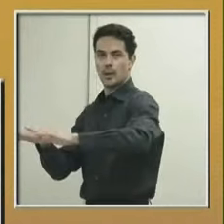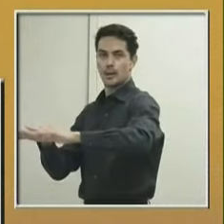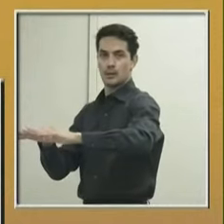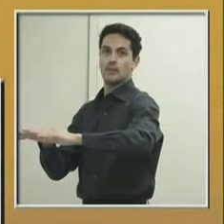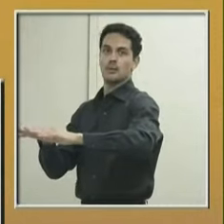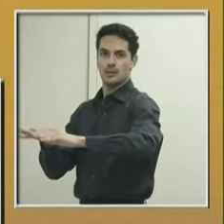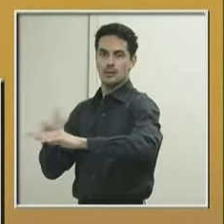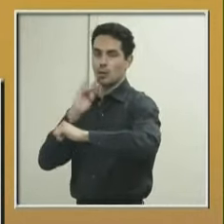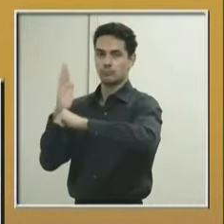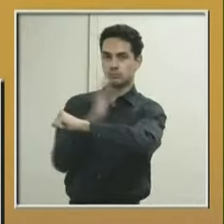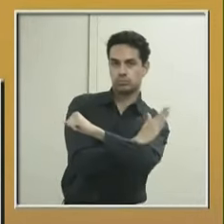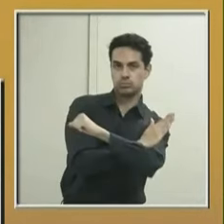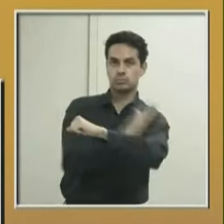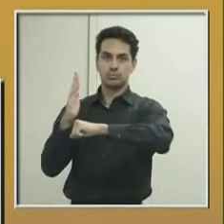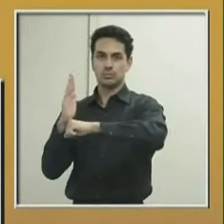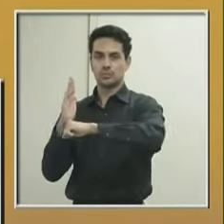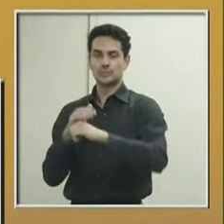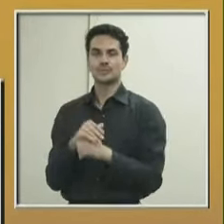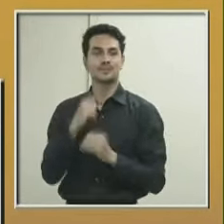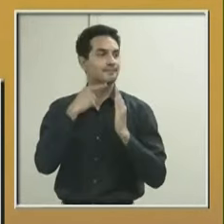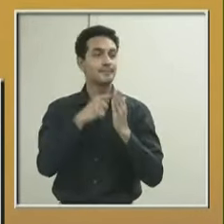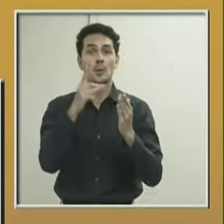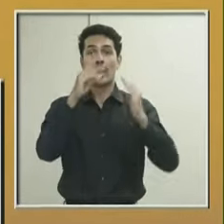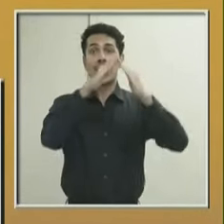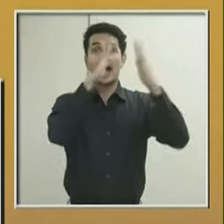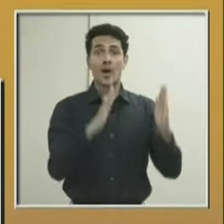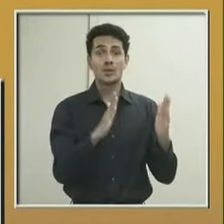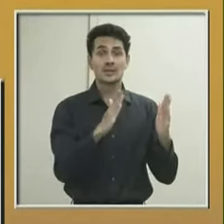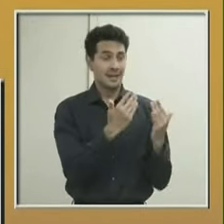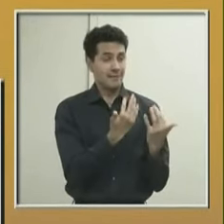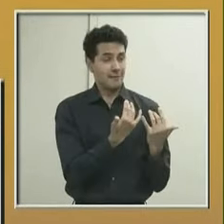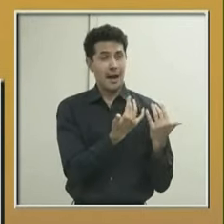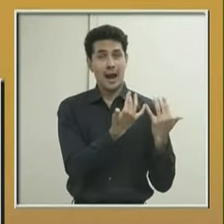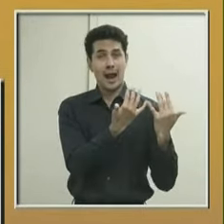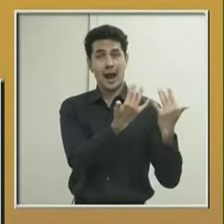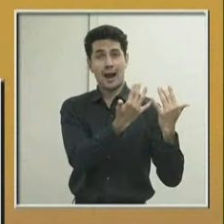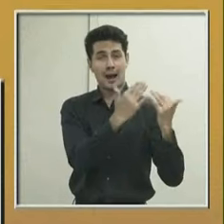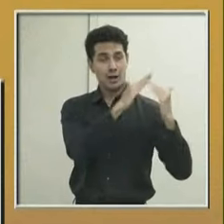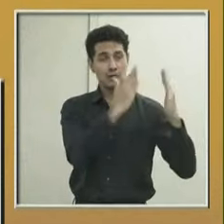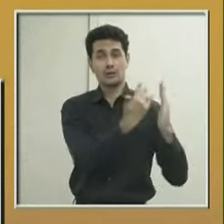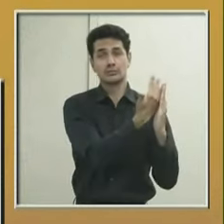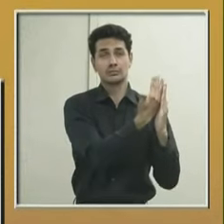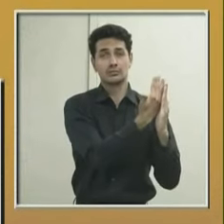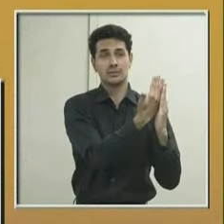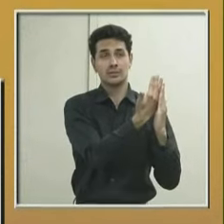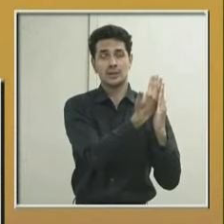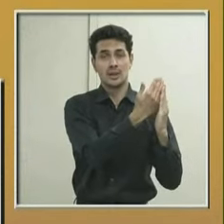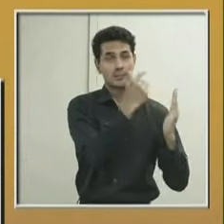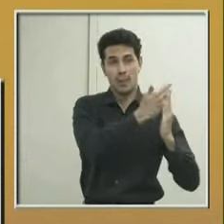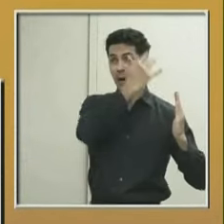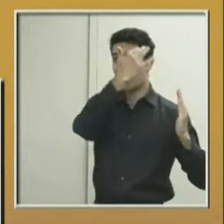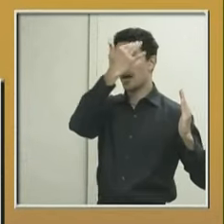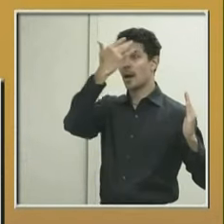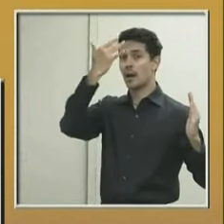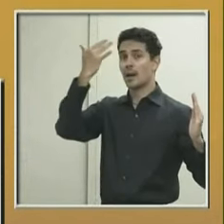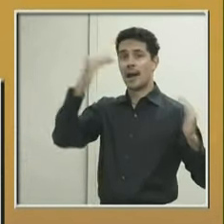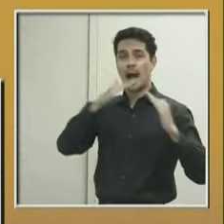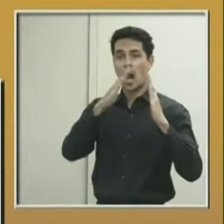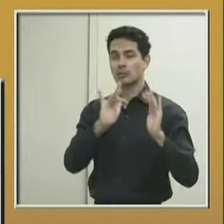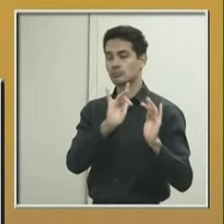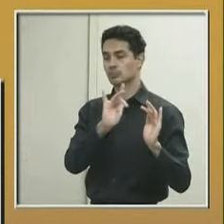that you would have one house on fire and you might have another fire ignite several houses down, or even a